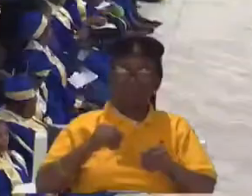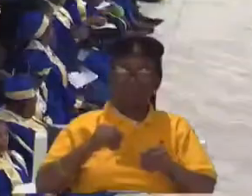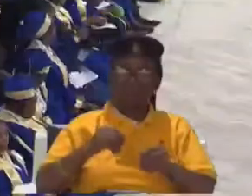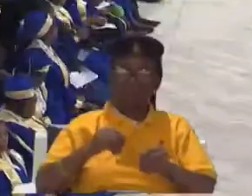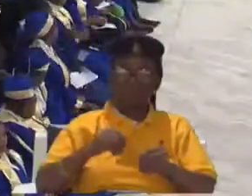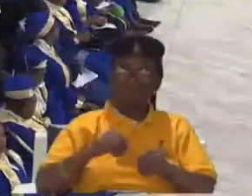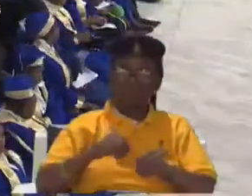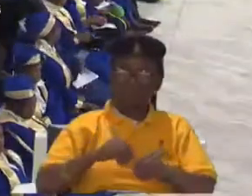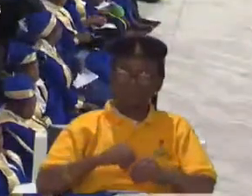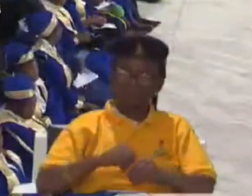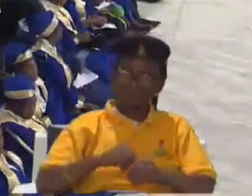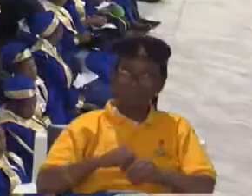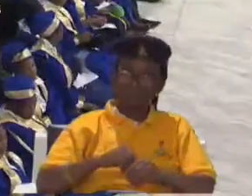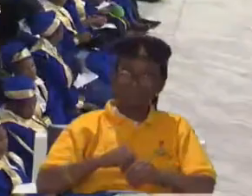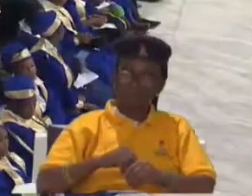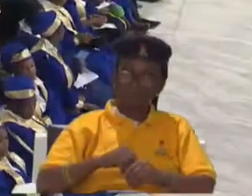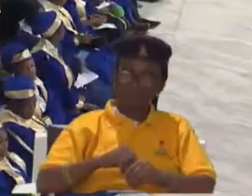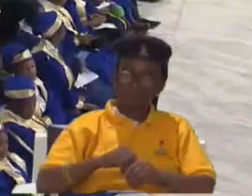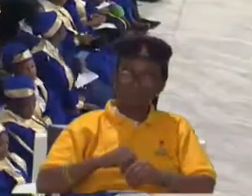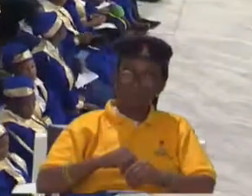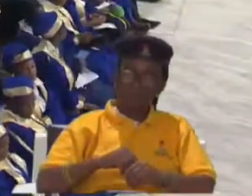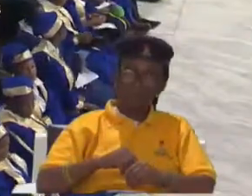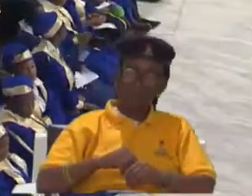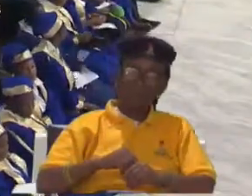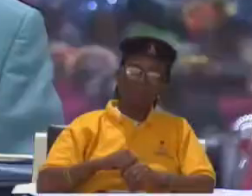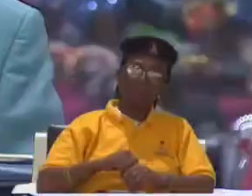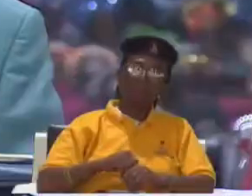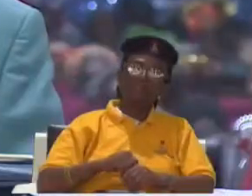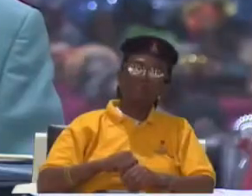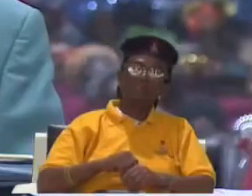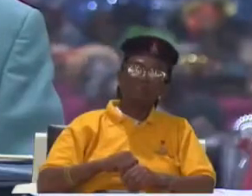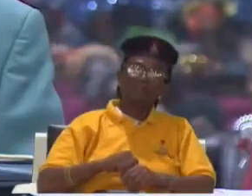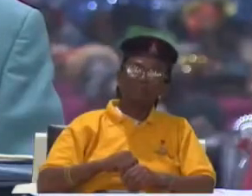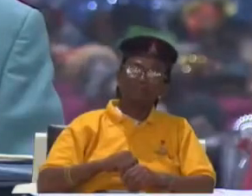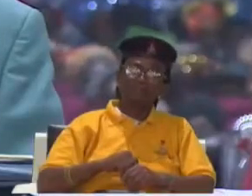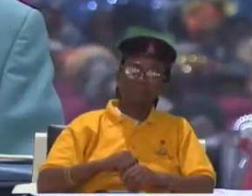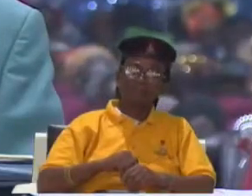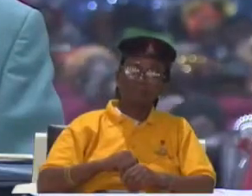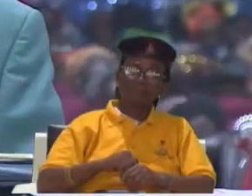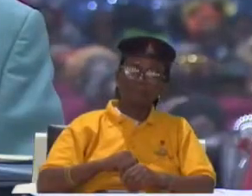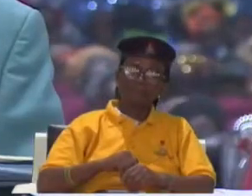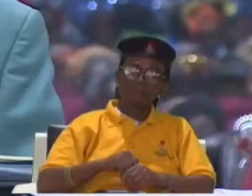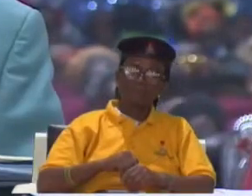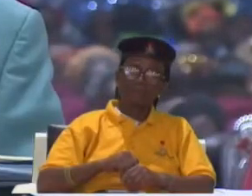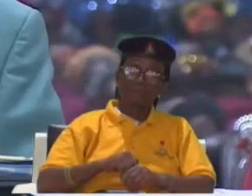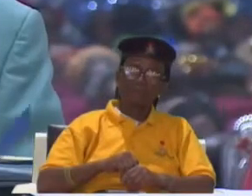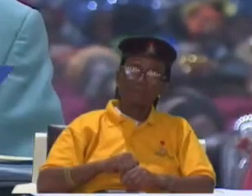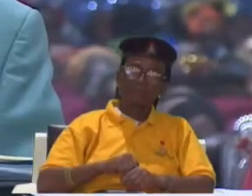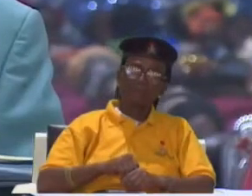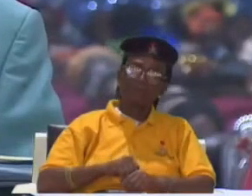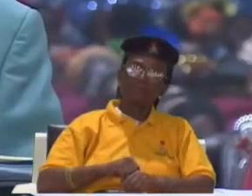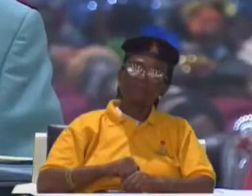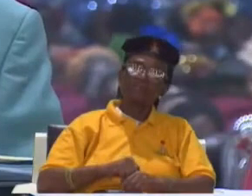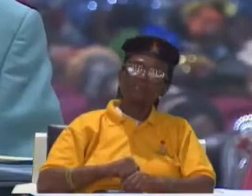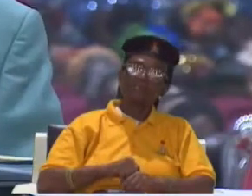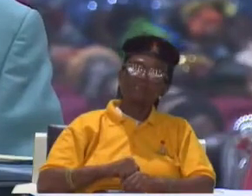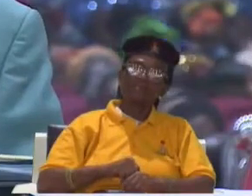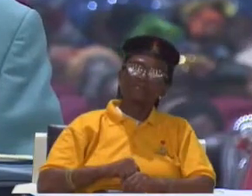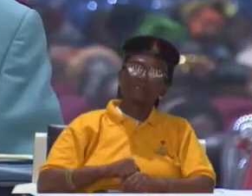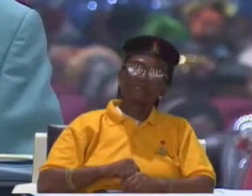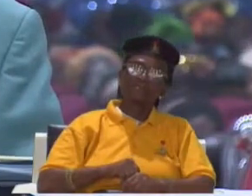Now this God, Olorun yi, the The first time he introduced